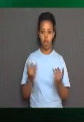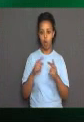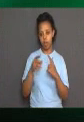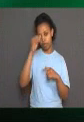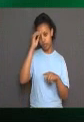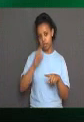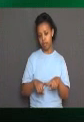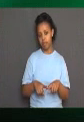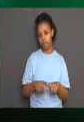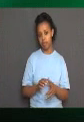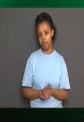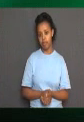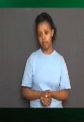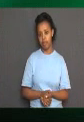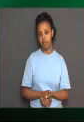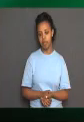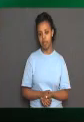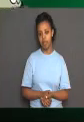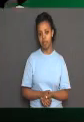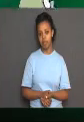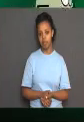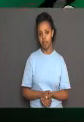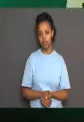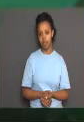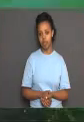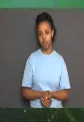Let's get back to our lesson.